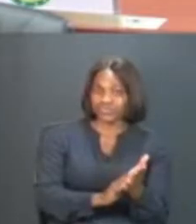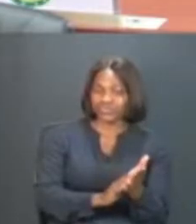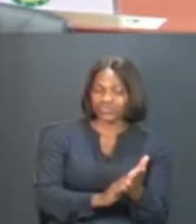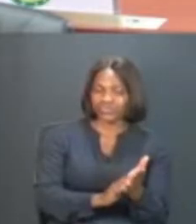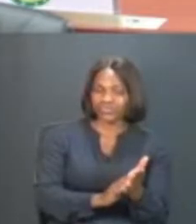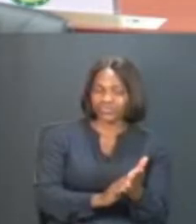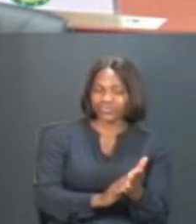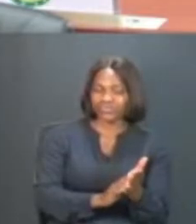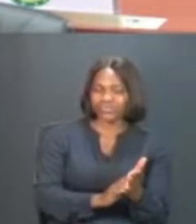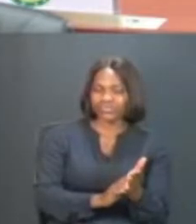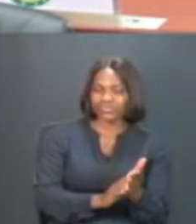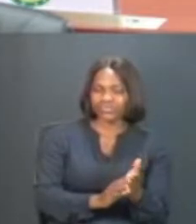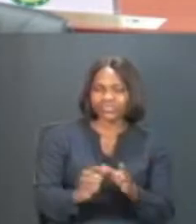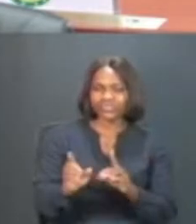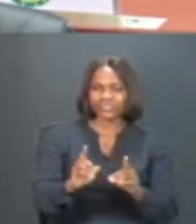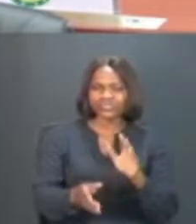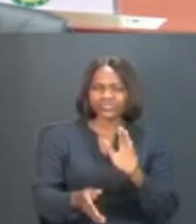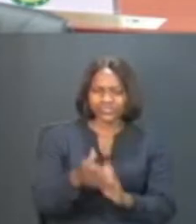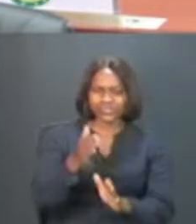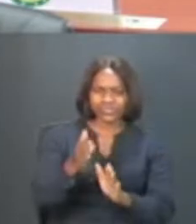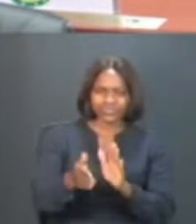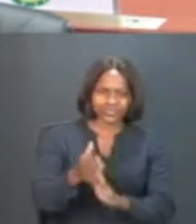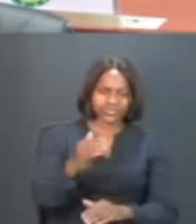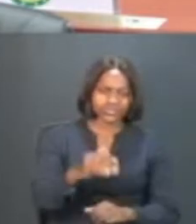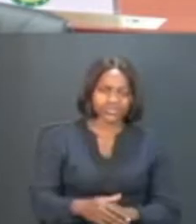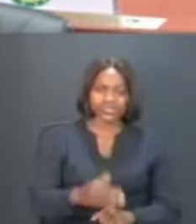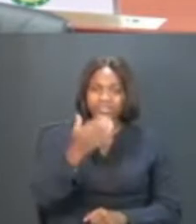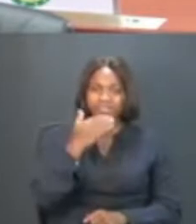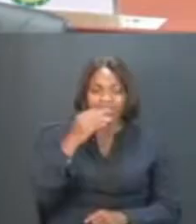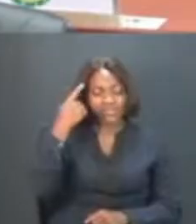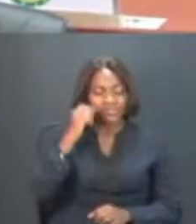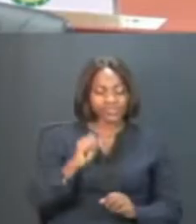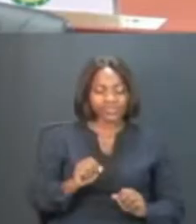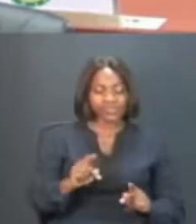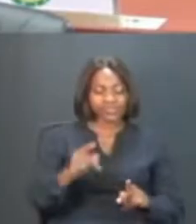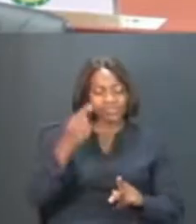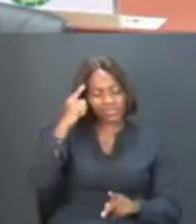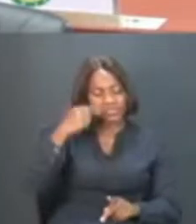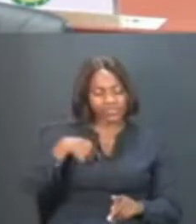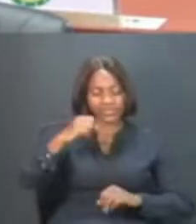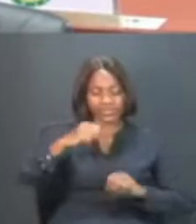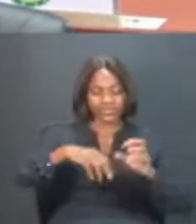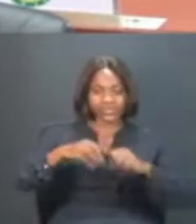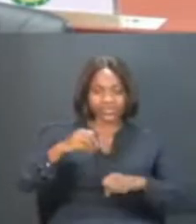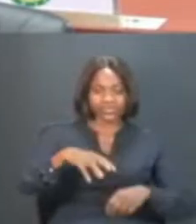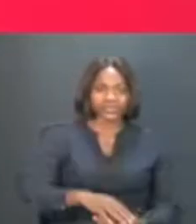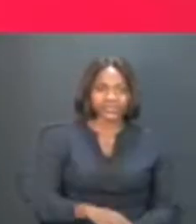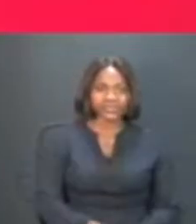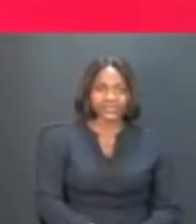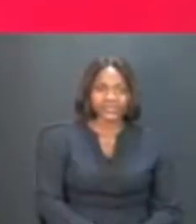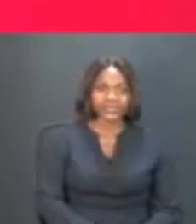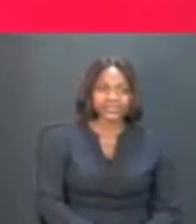fast and quick. Thank you, Mr. Speaker, for the opportunity to contribute.